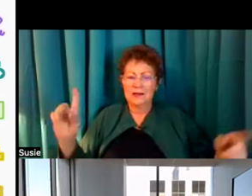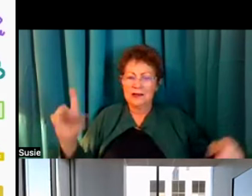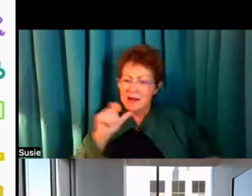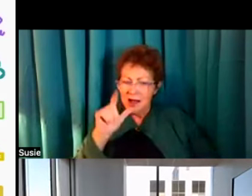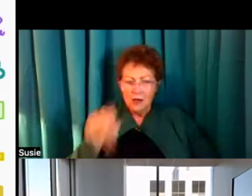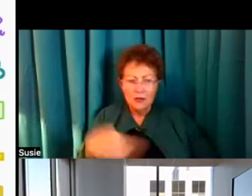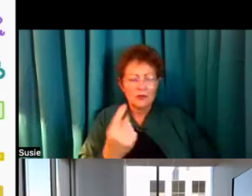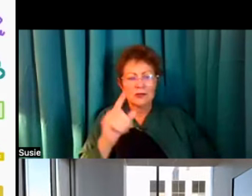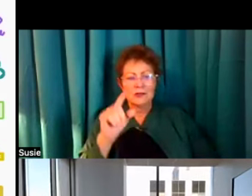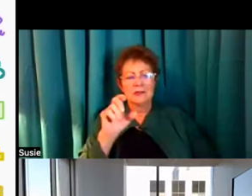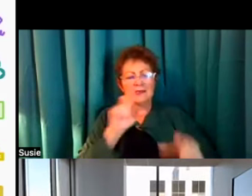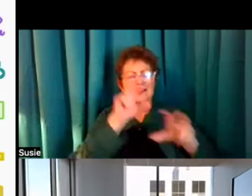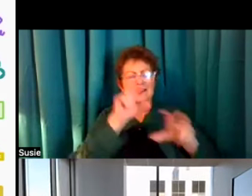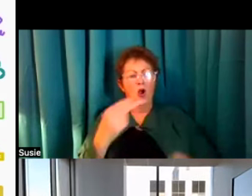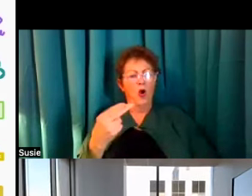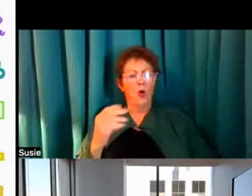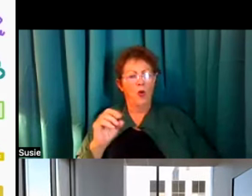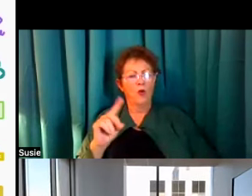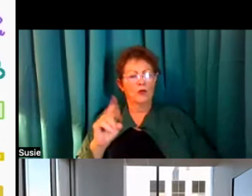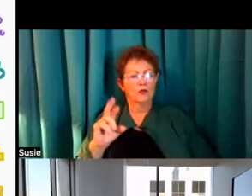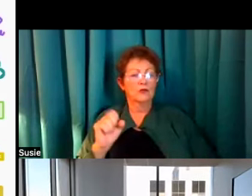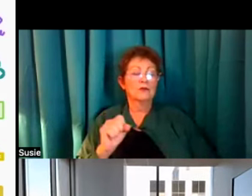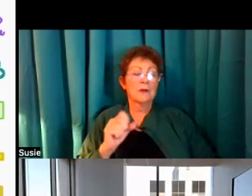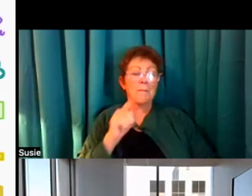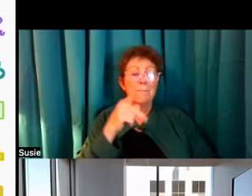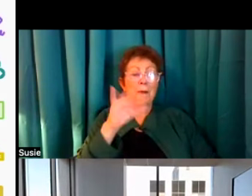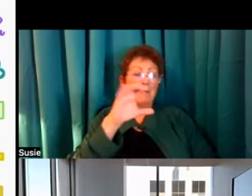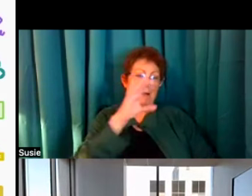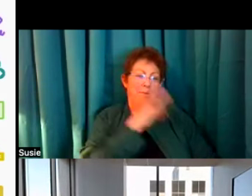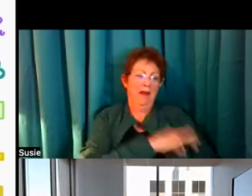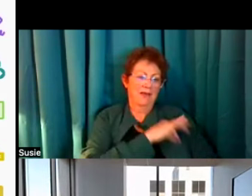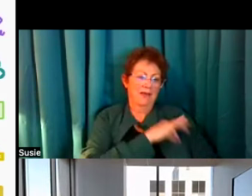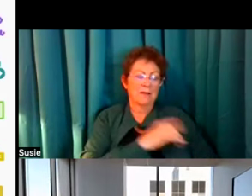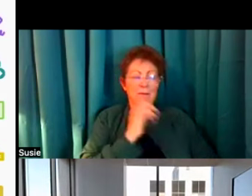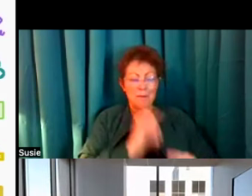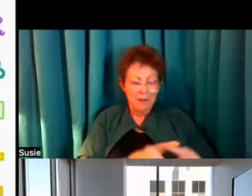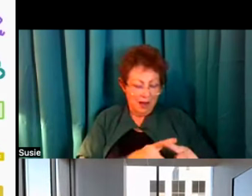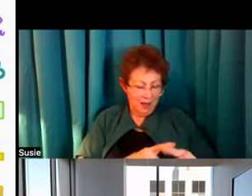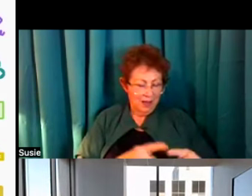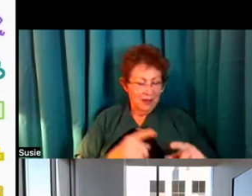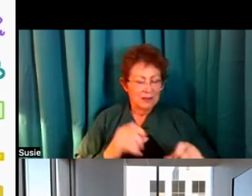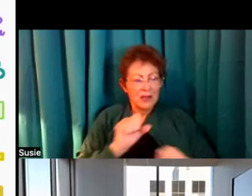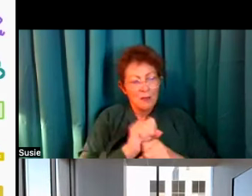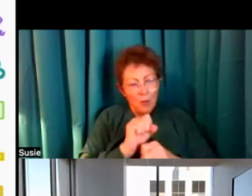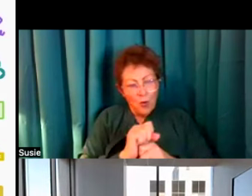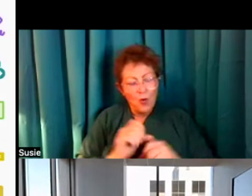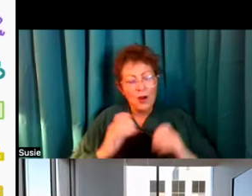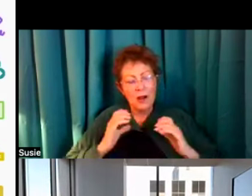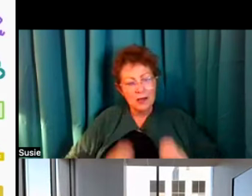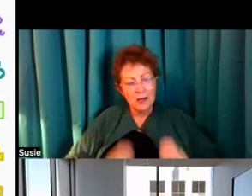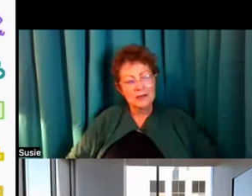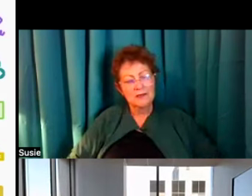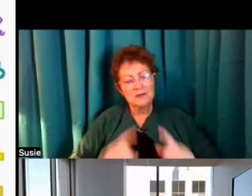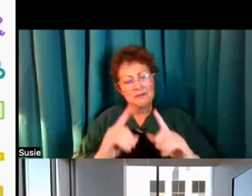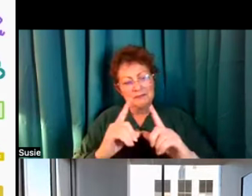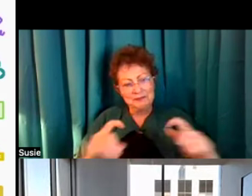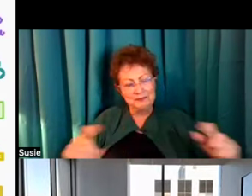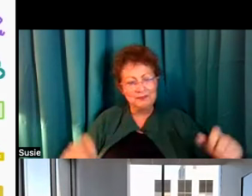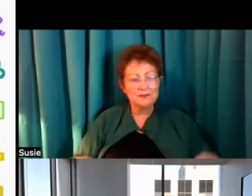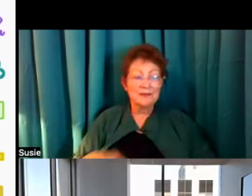stockholders, including the public benefit, as well as employees, customers, etc. And